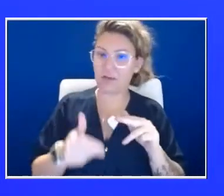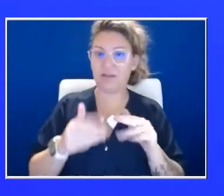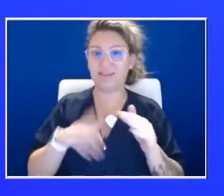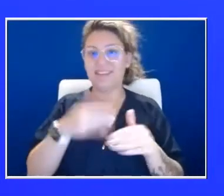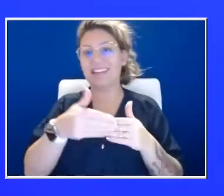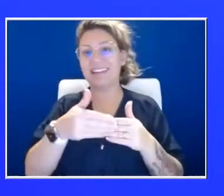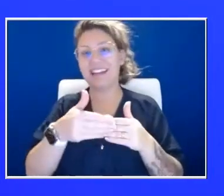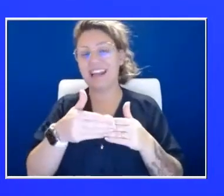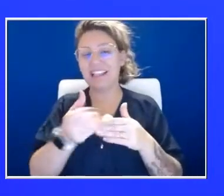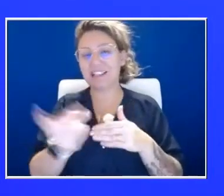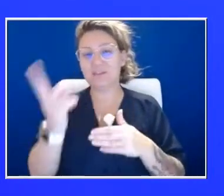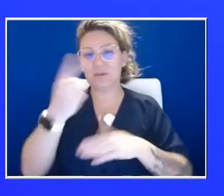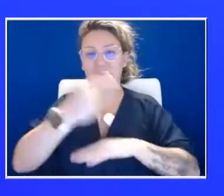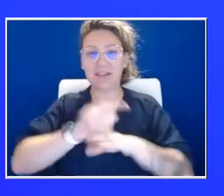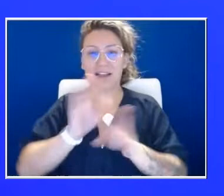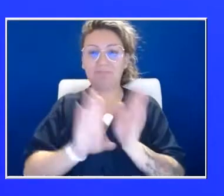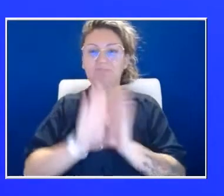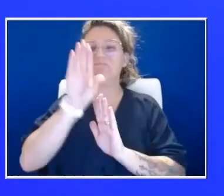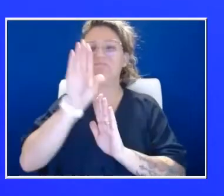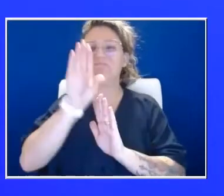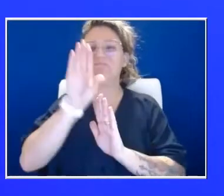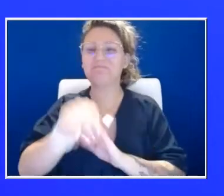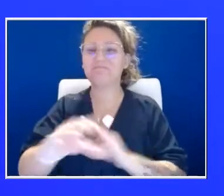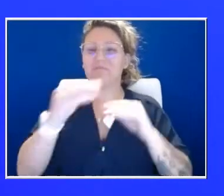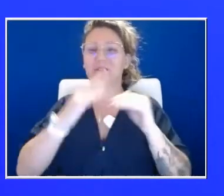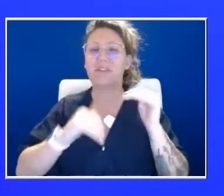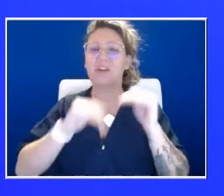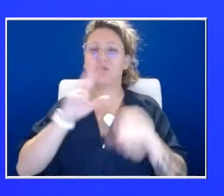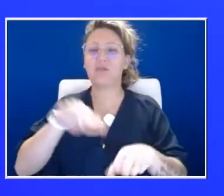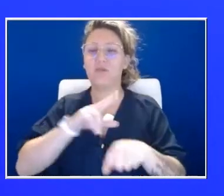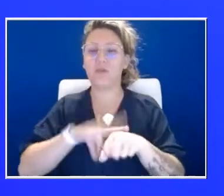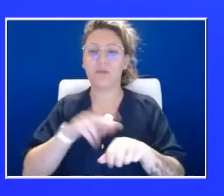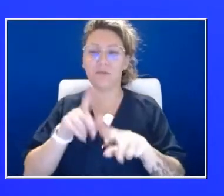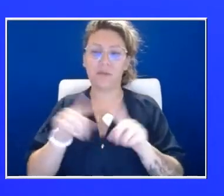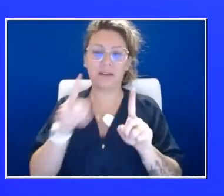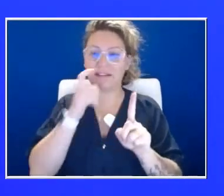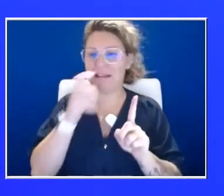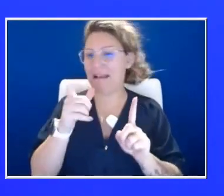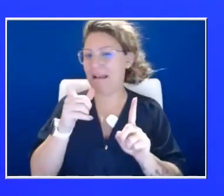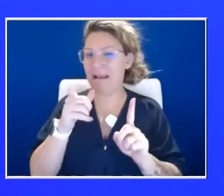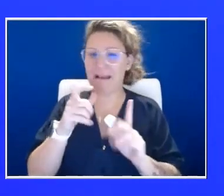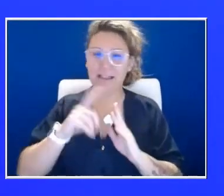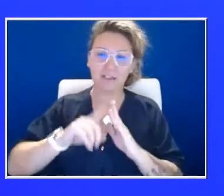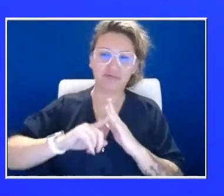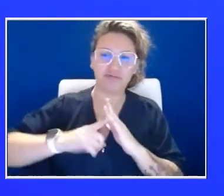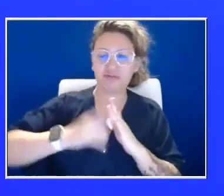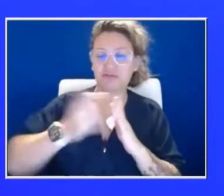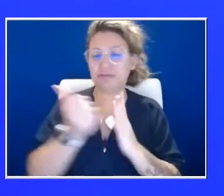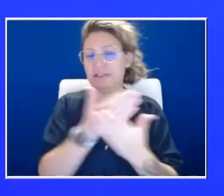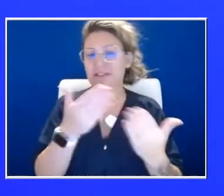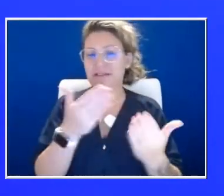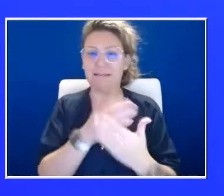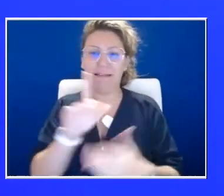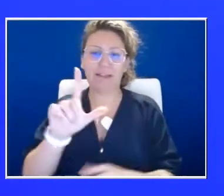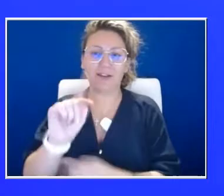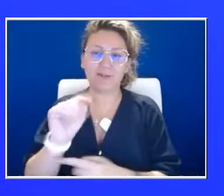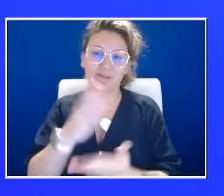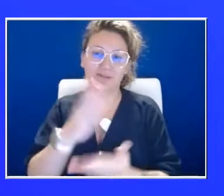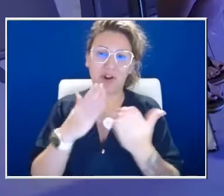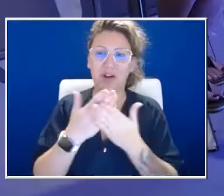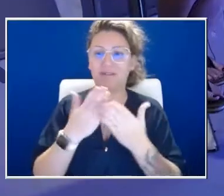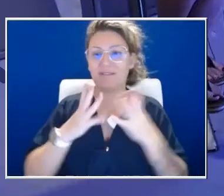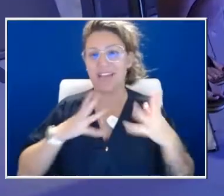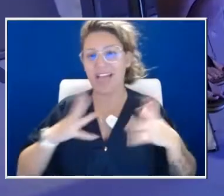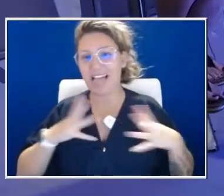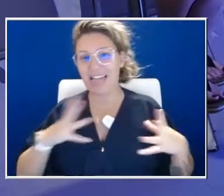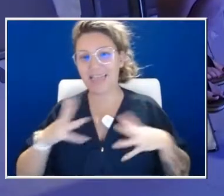above and beyond normal for our kids, but in itself that usually doesn't trigger anything long-term or problematic. That's just part of the holiday, and try to keep it in check.